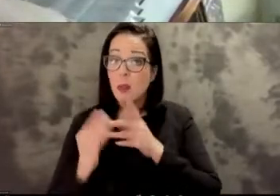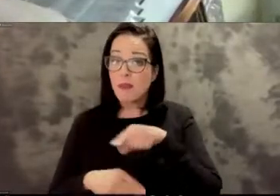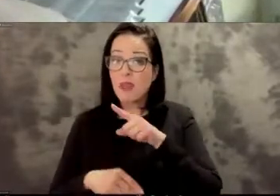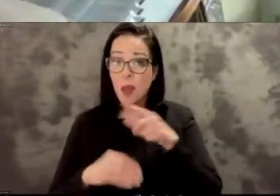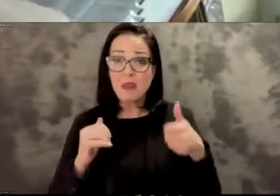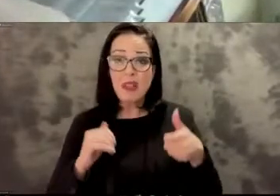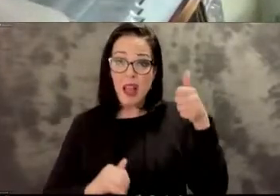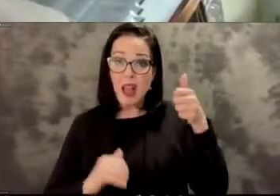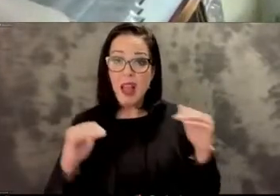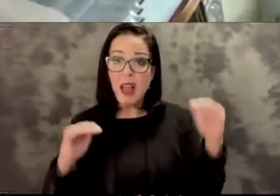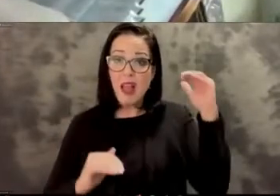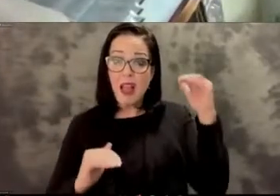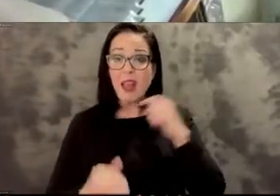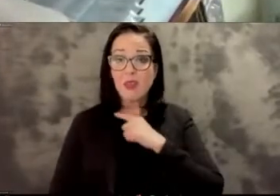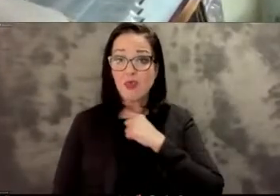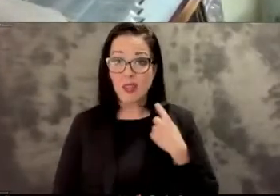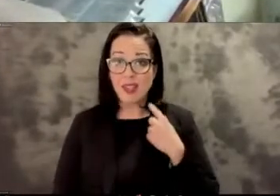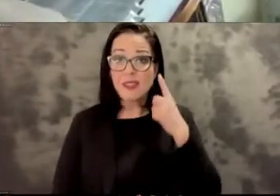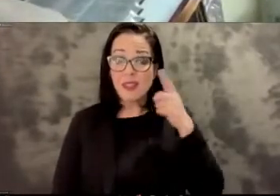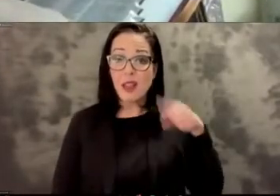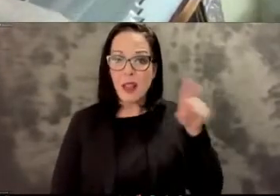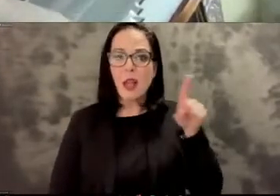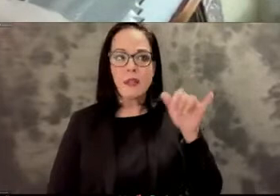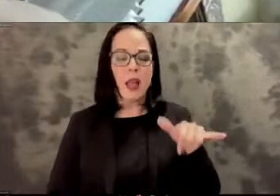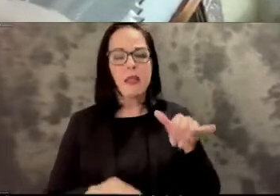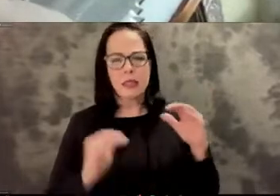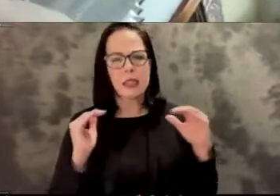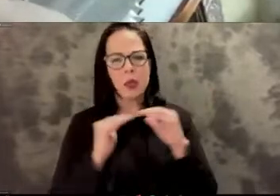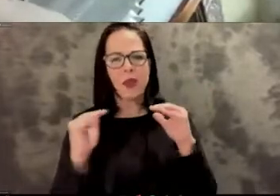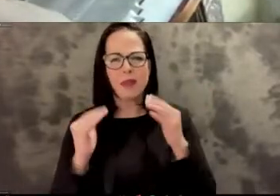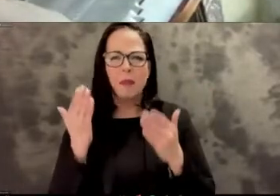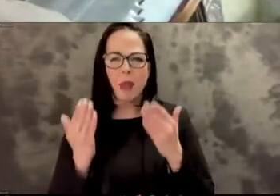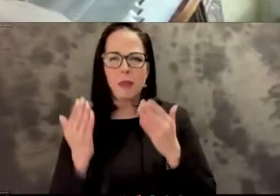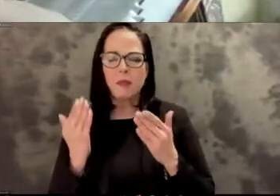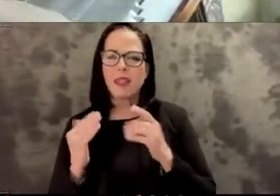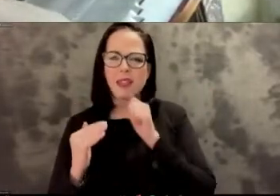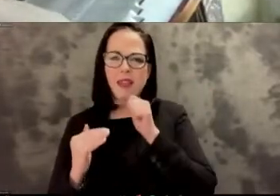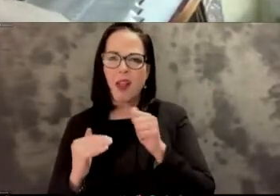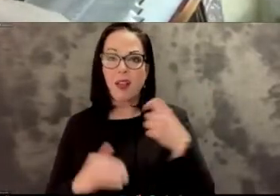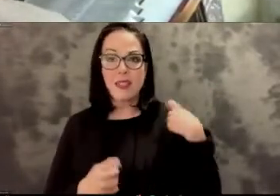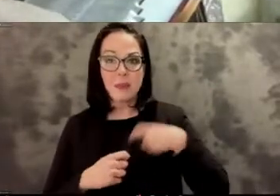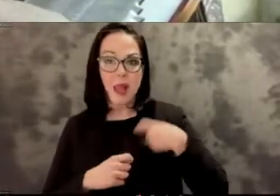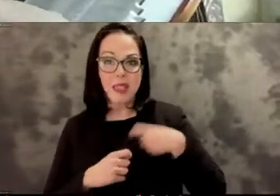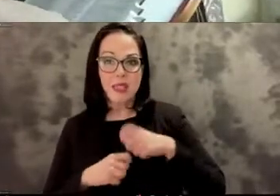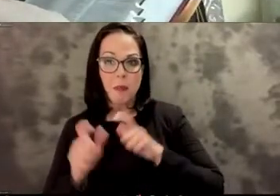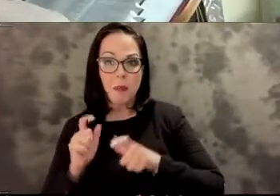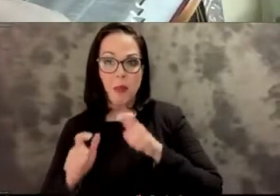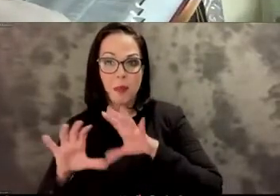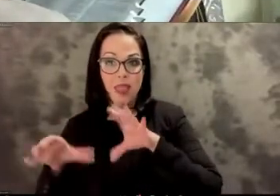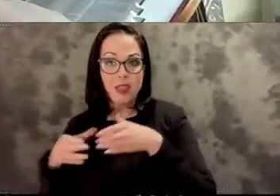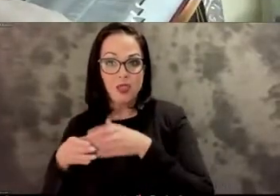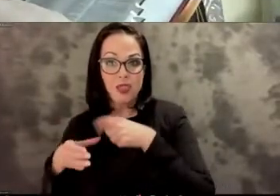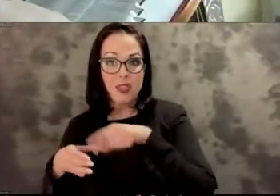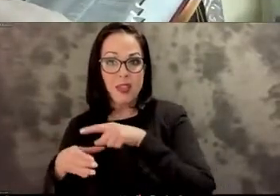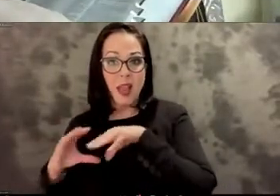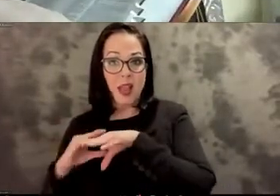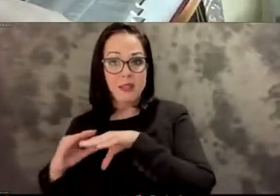socioeconomic scale that one could say is pretty equivalent to probably the non-Hispanic population in access.